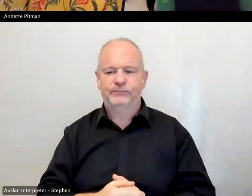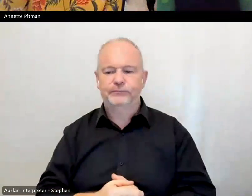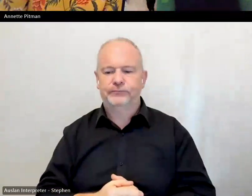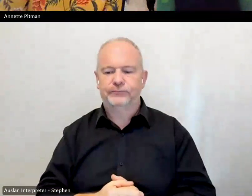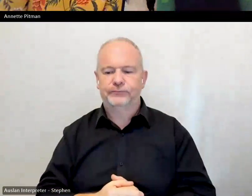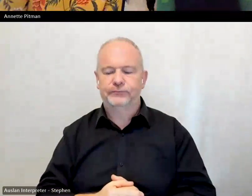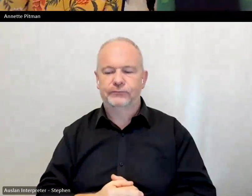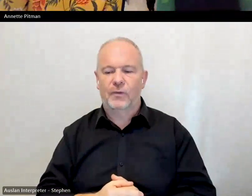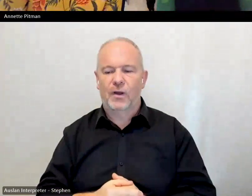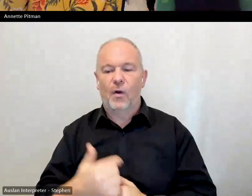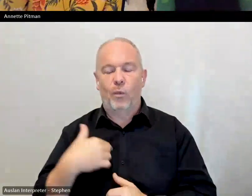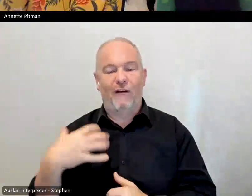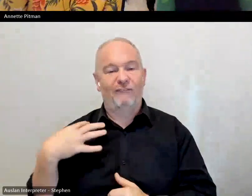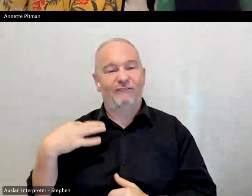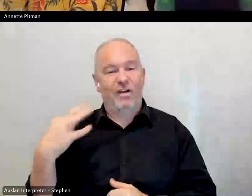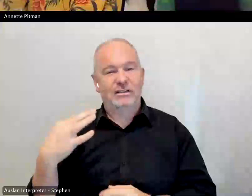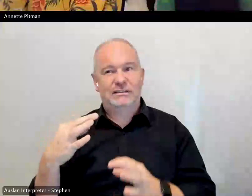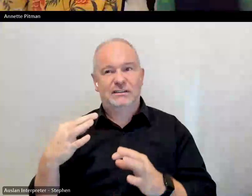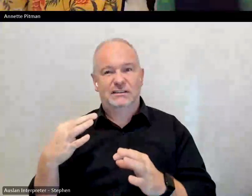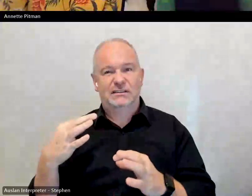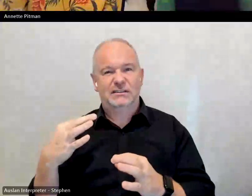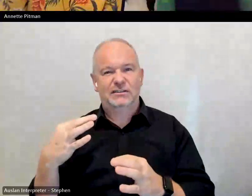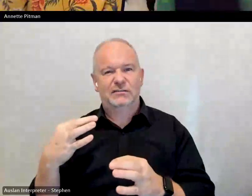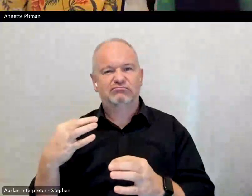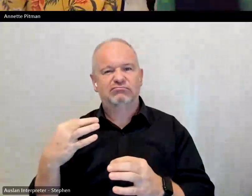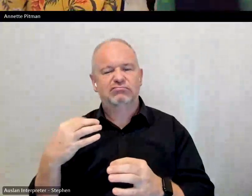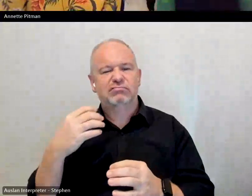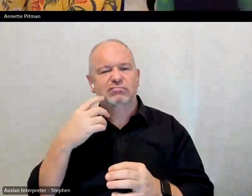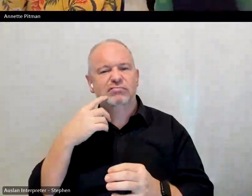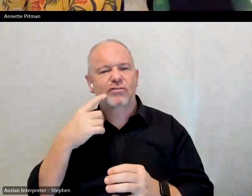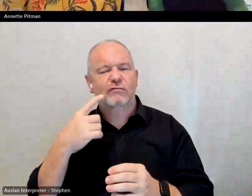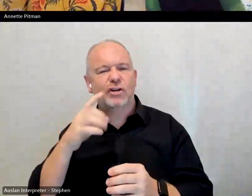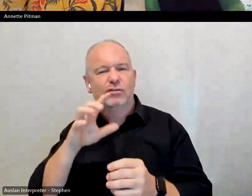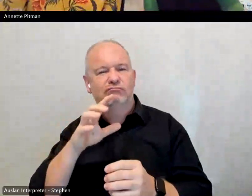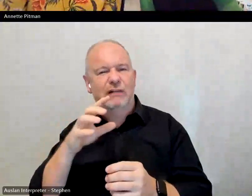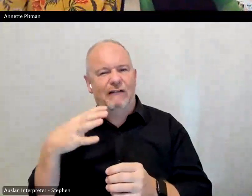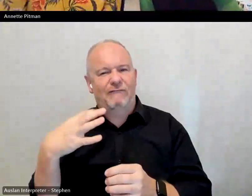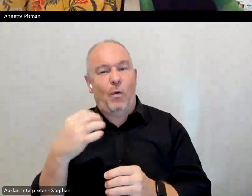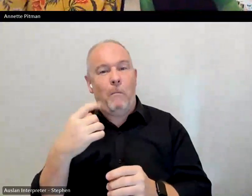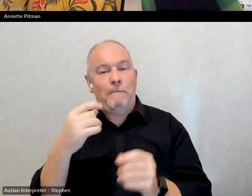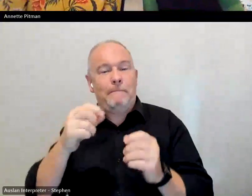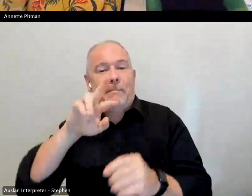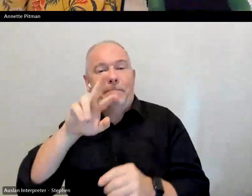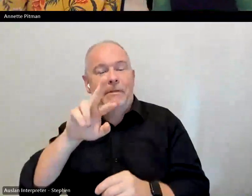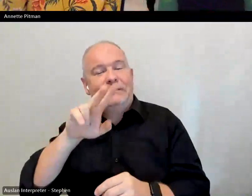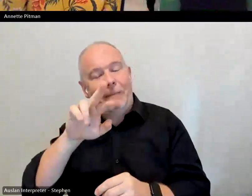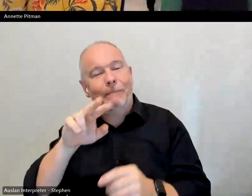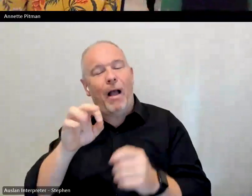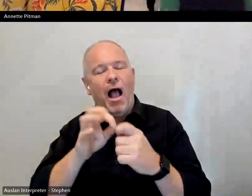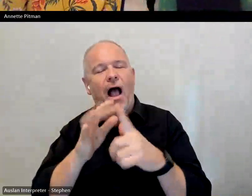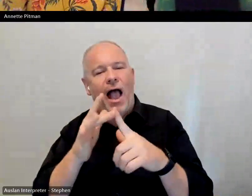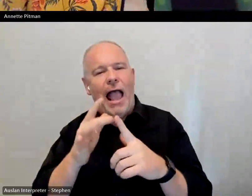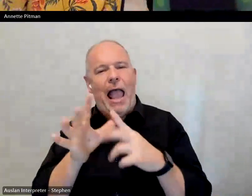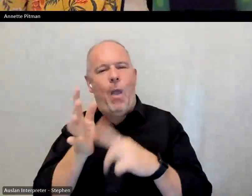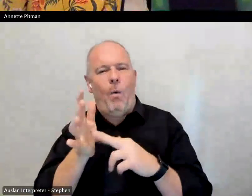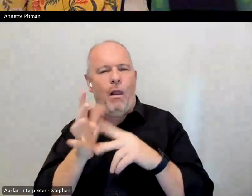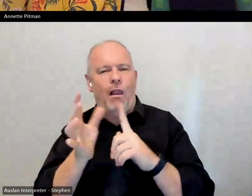We are a volunteer-run biannual regional event. Does this count against us for long-term funding